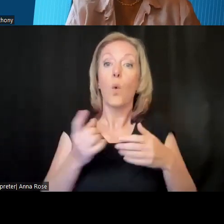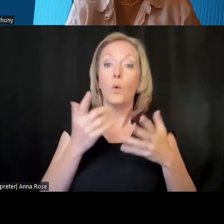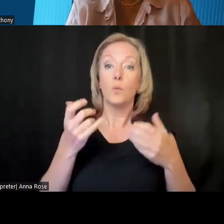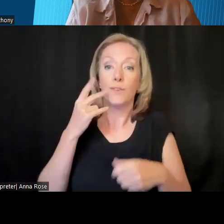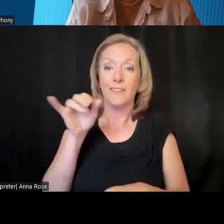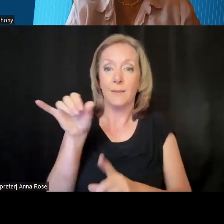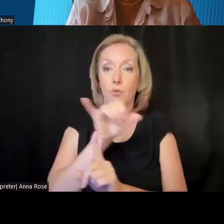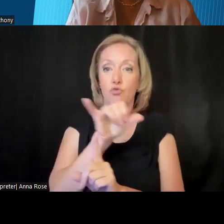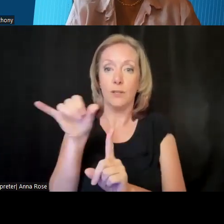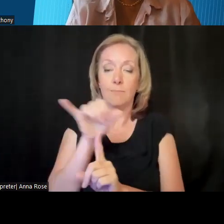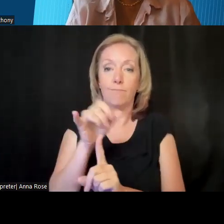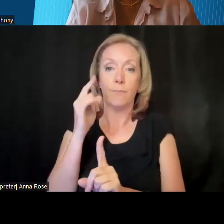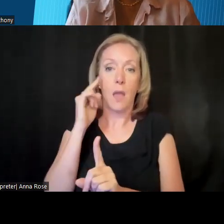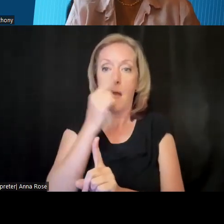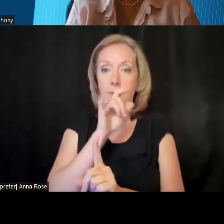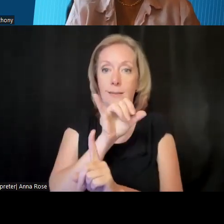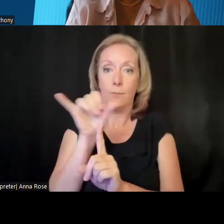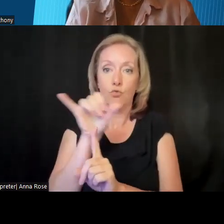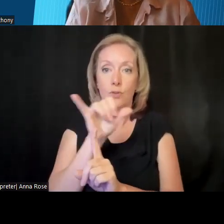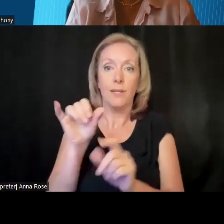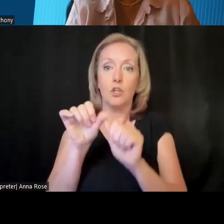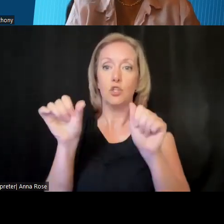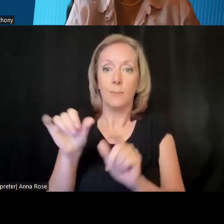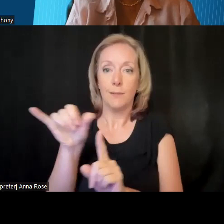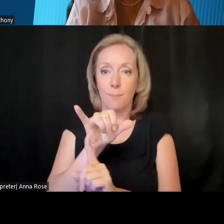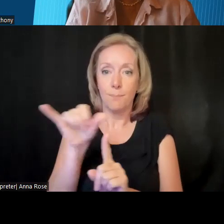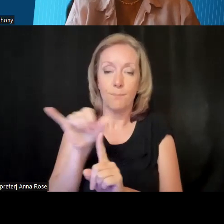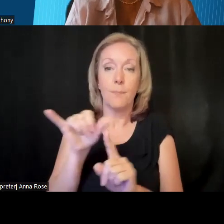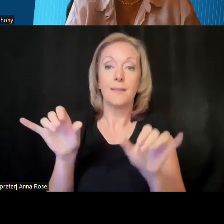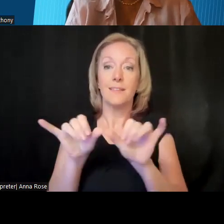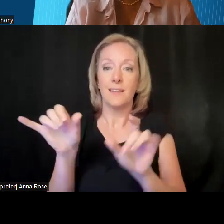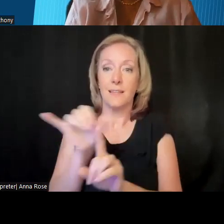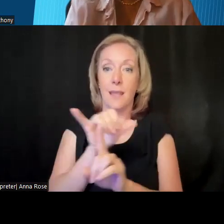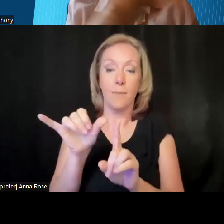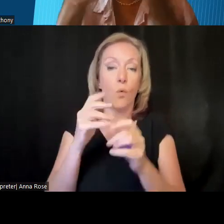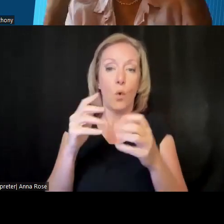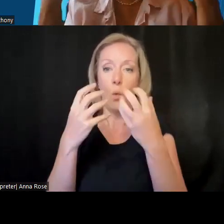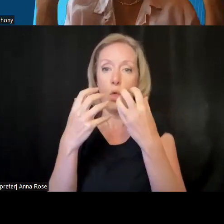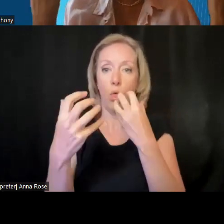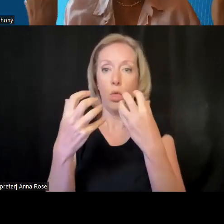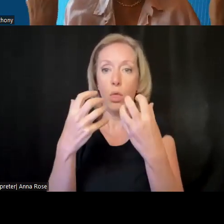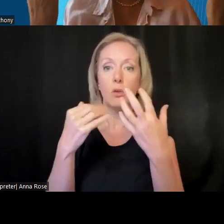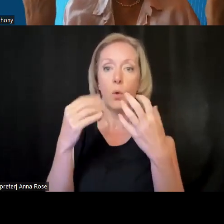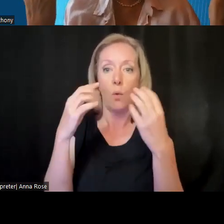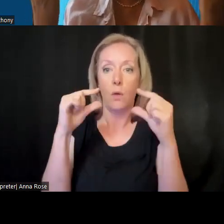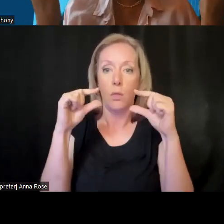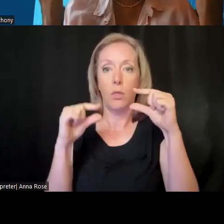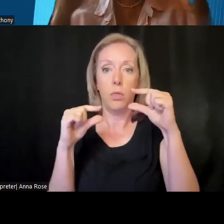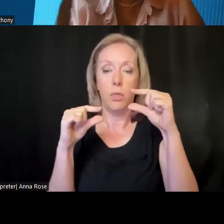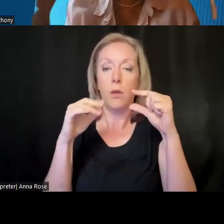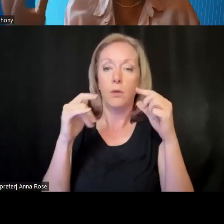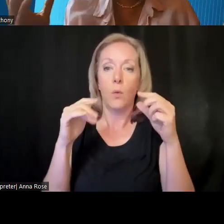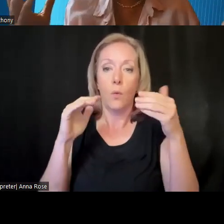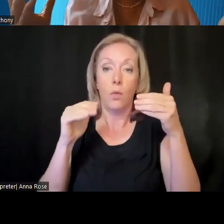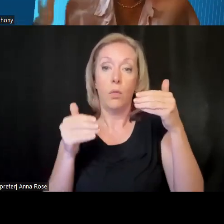the eyes are in the same place, they're the same shape, they're the same size. We look to make sure just that external kind of